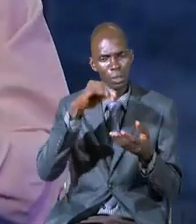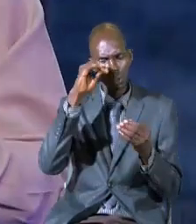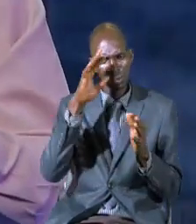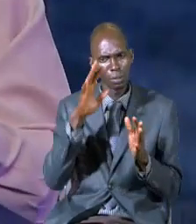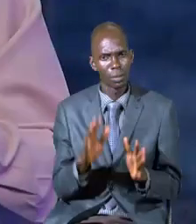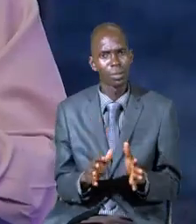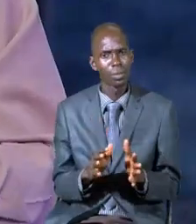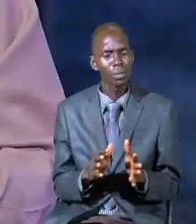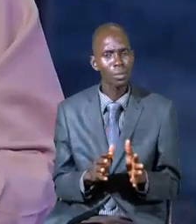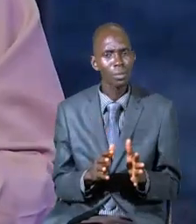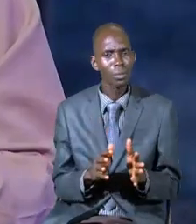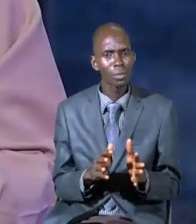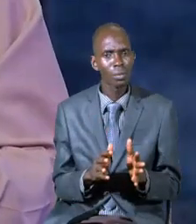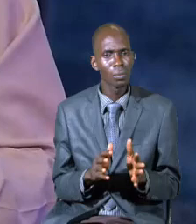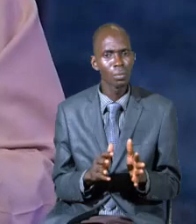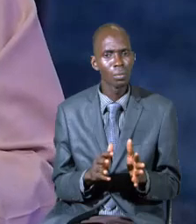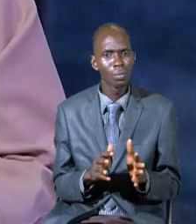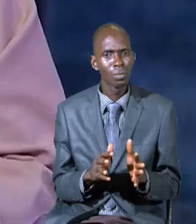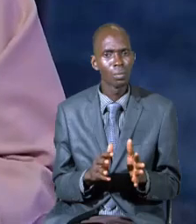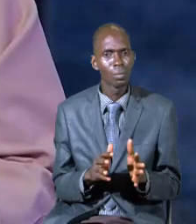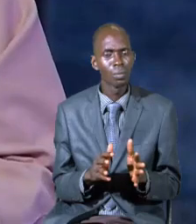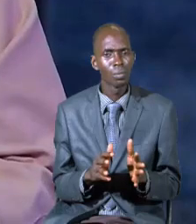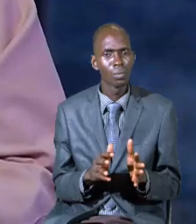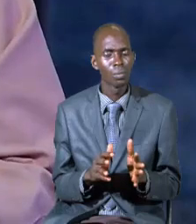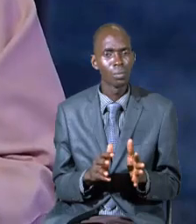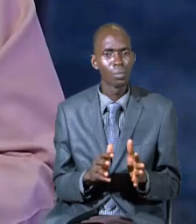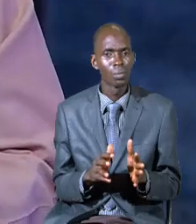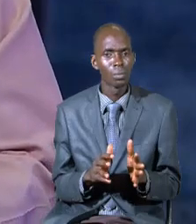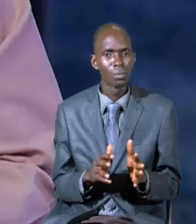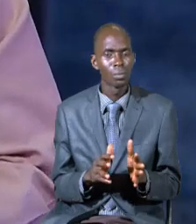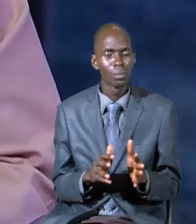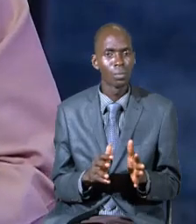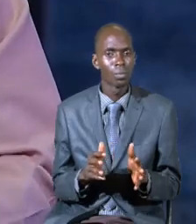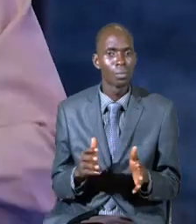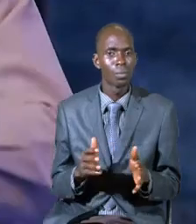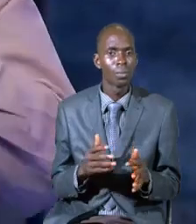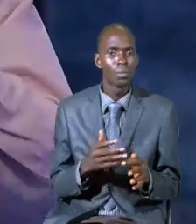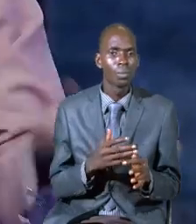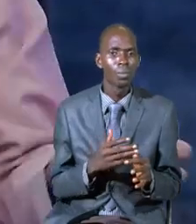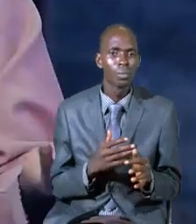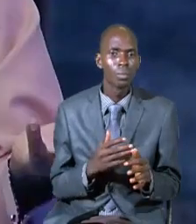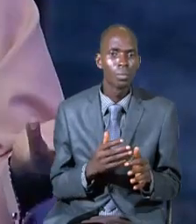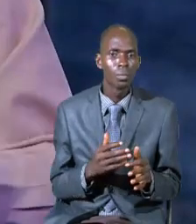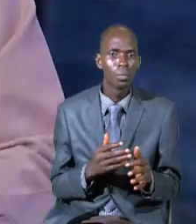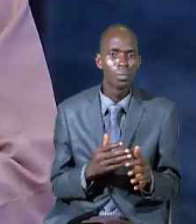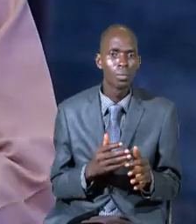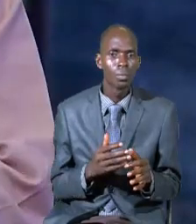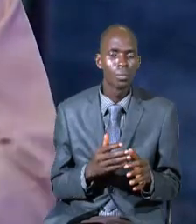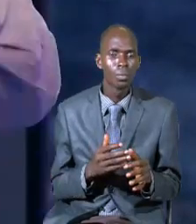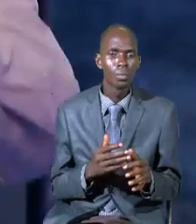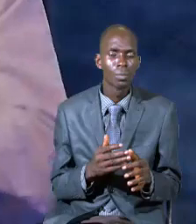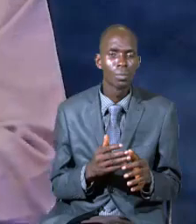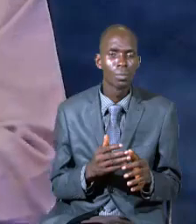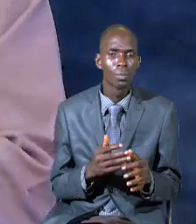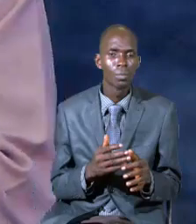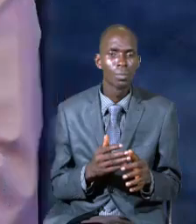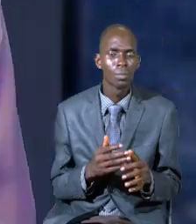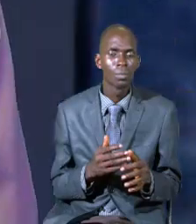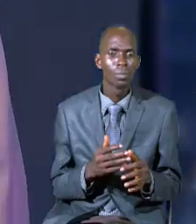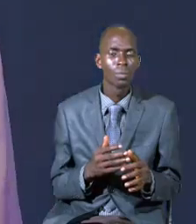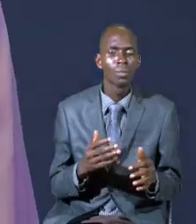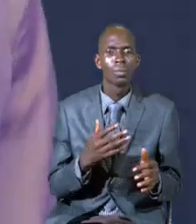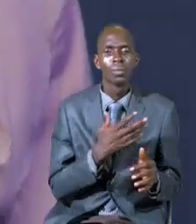one, he couldn't talk. He couldn't express himself. Very shy. He's, you know, just there. And then he